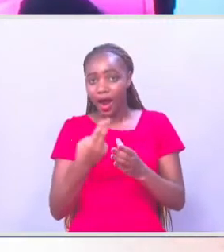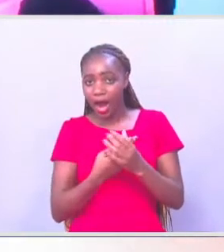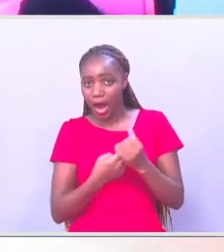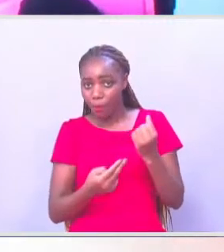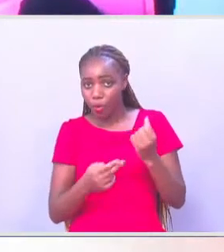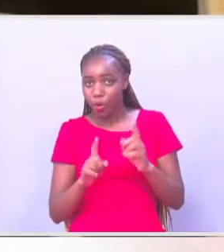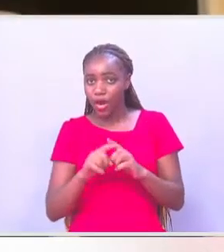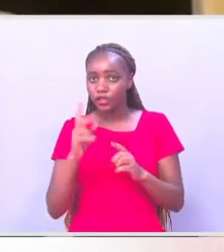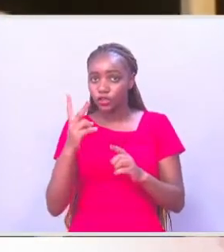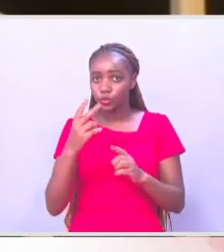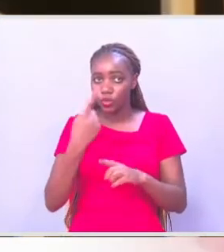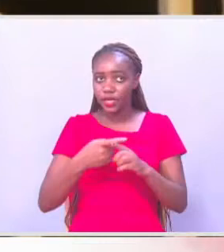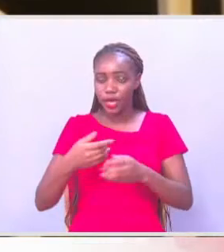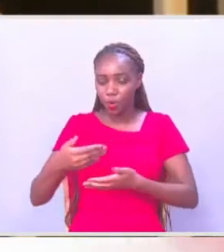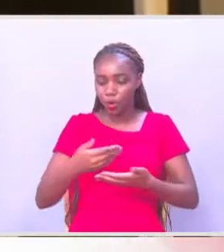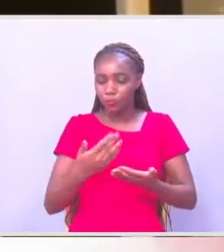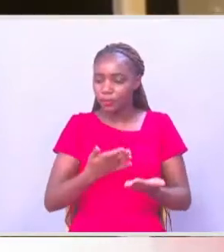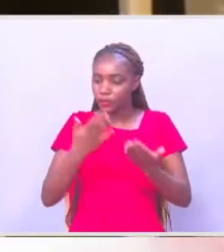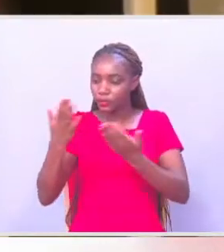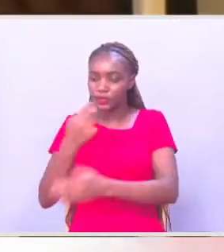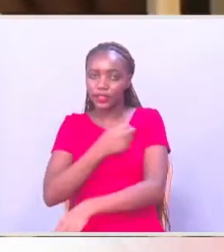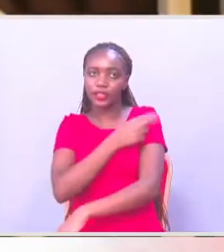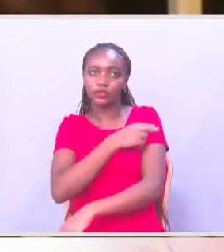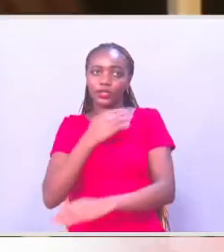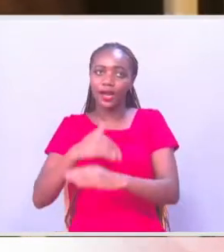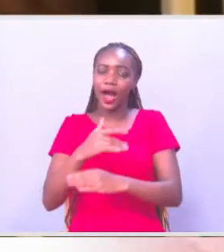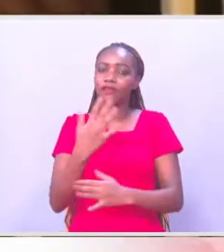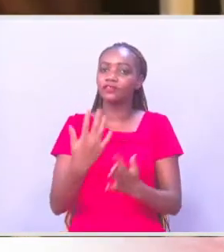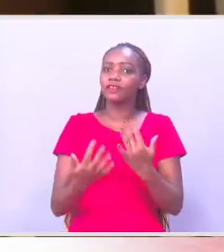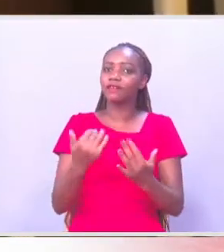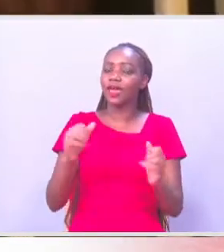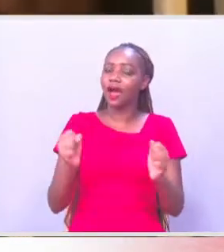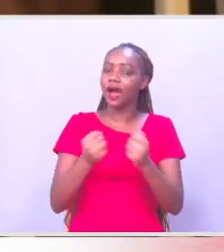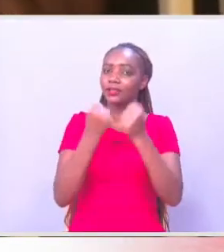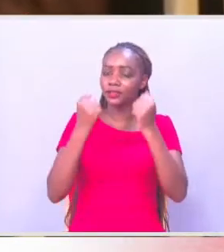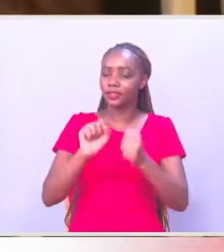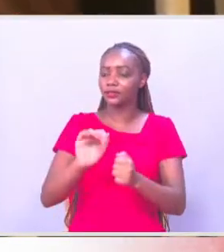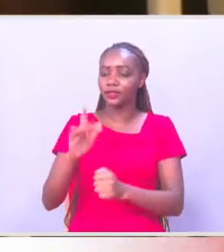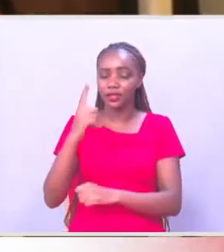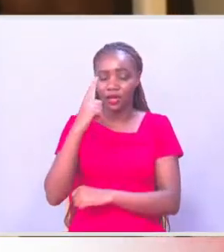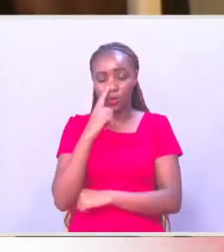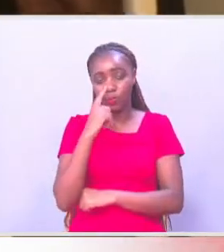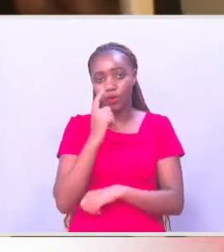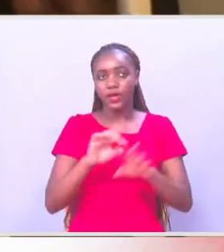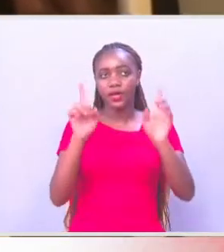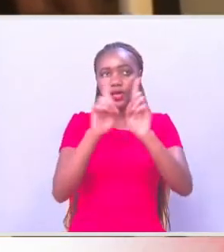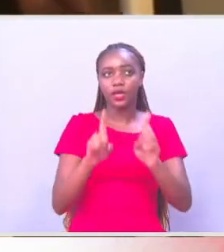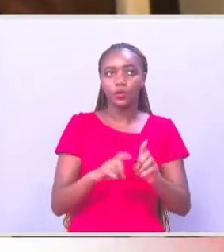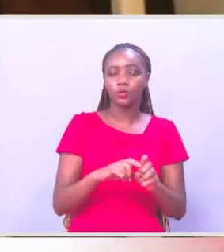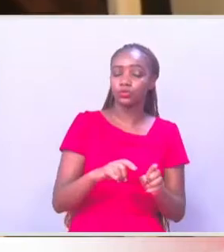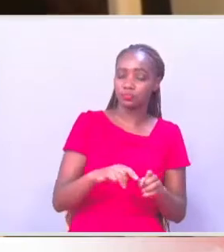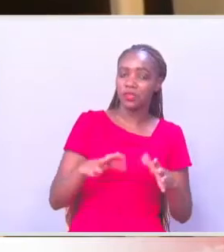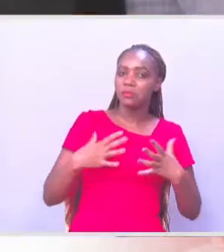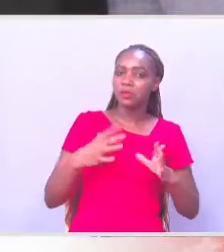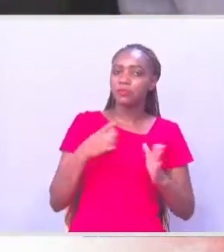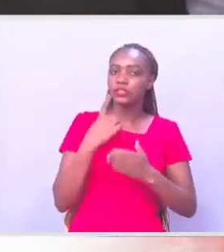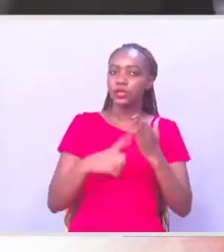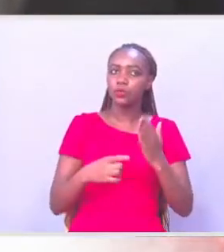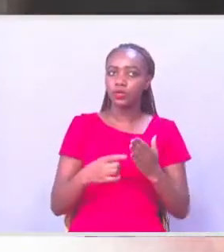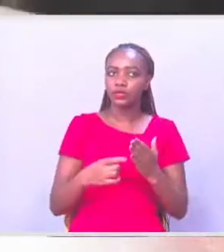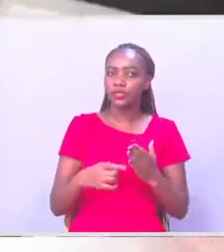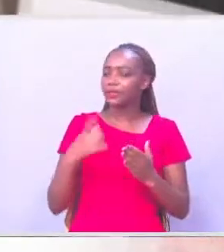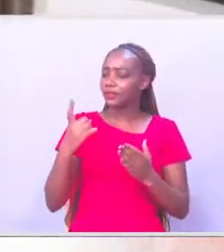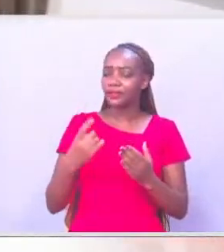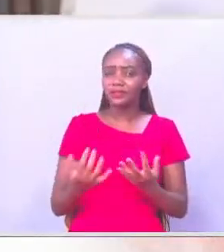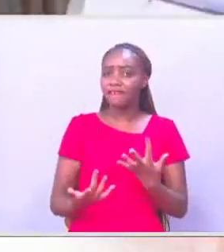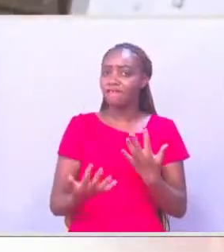Lucy Kibaki Hospital after a morning explosion at their house. According to our eyewitnesses, the explosion was so